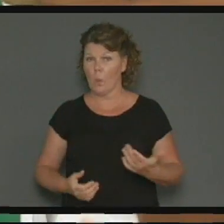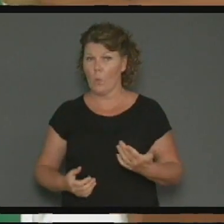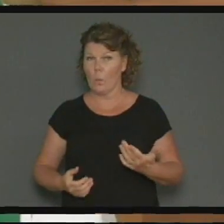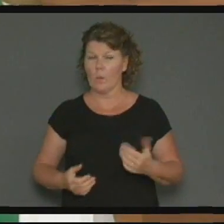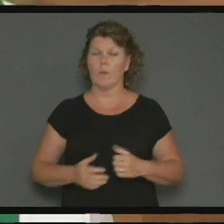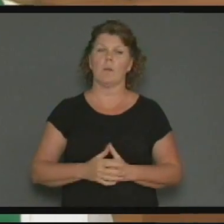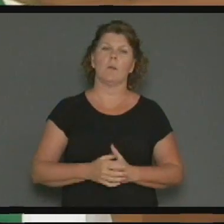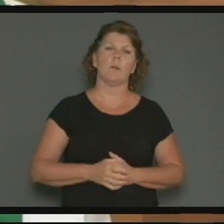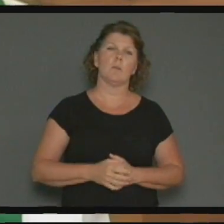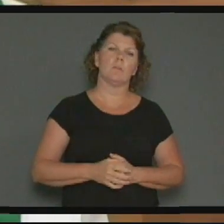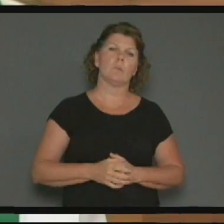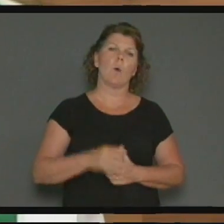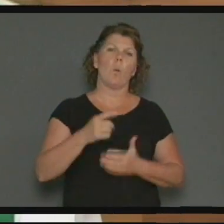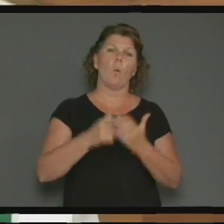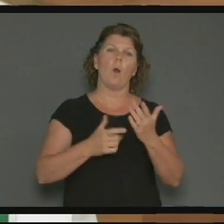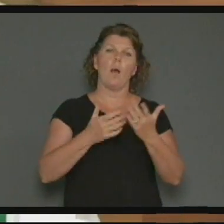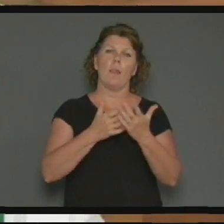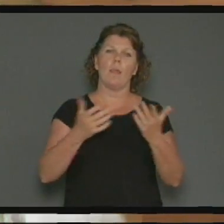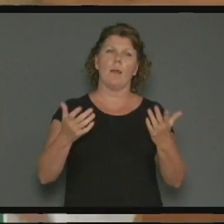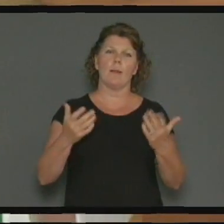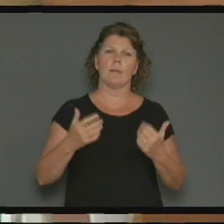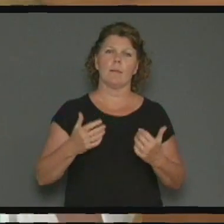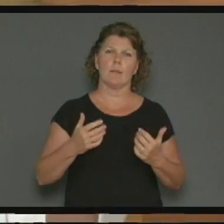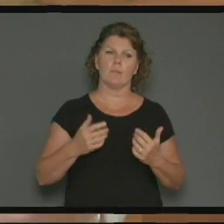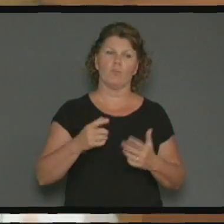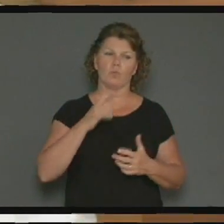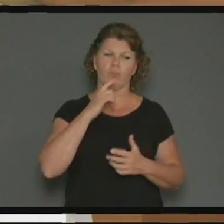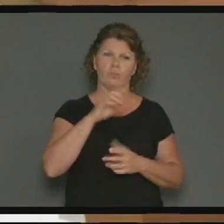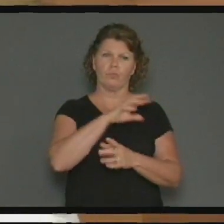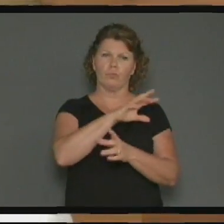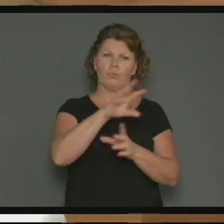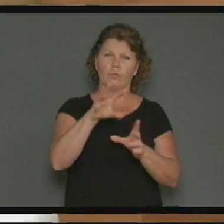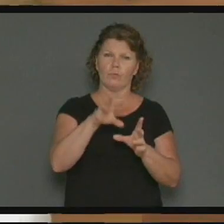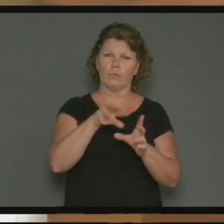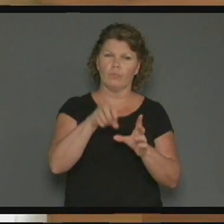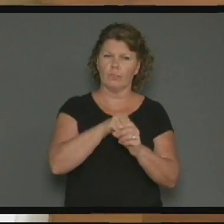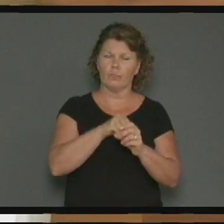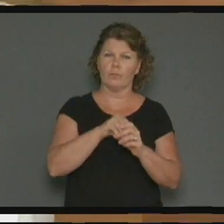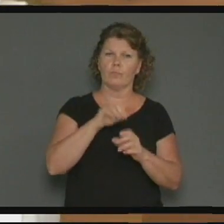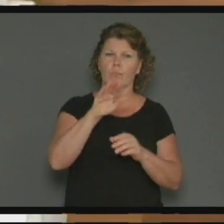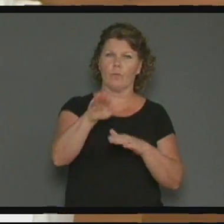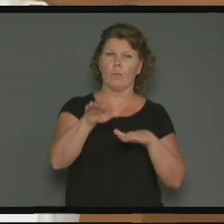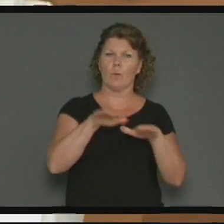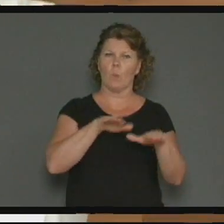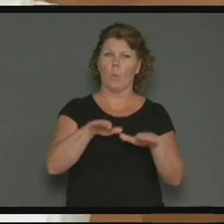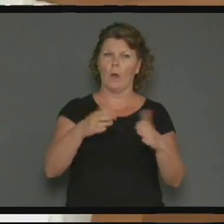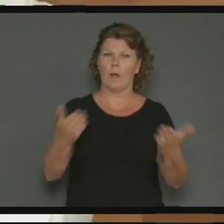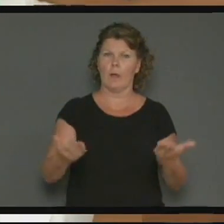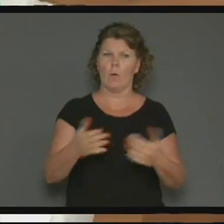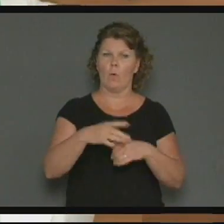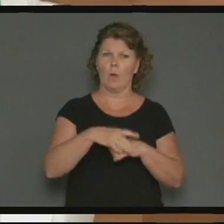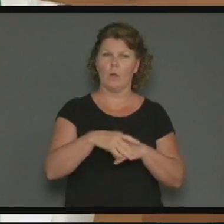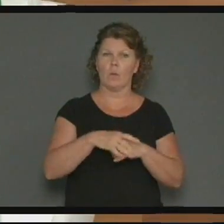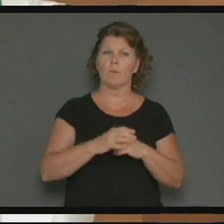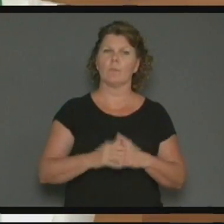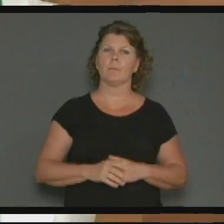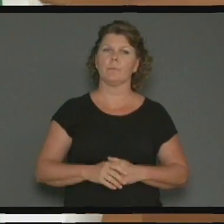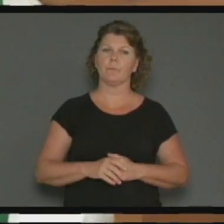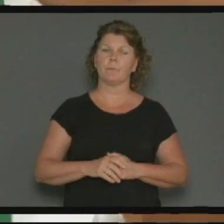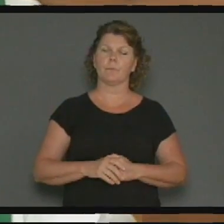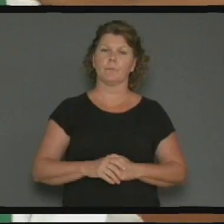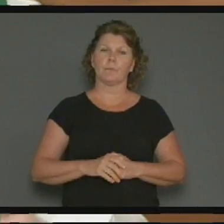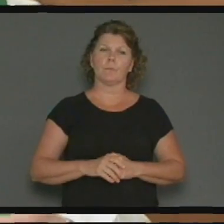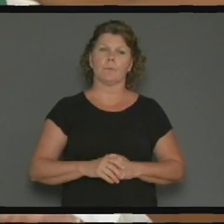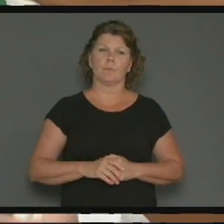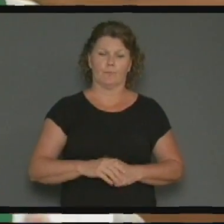Or are there other things and factors that play a greater role in your walk through life? The